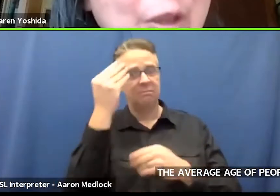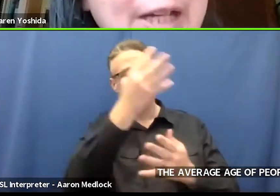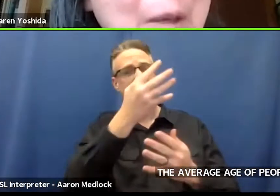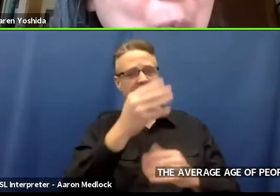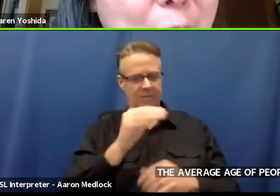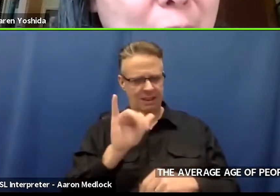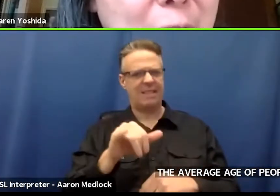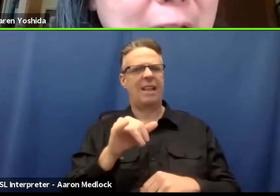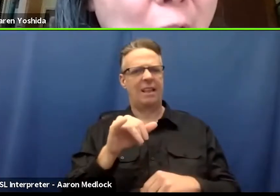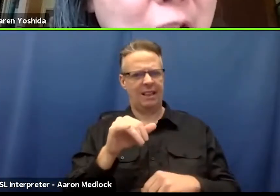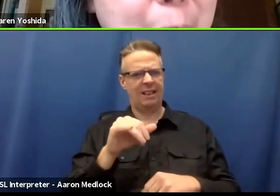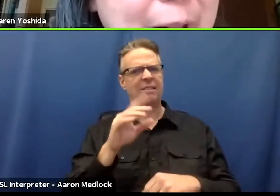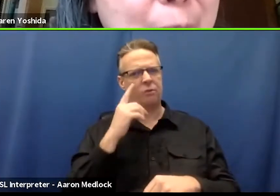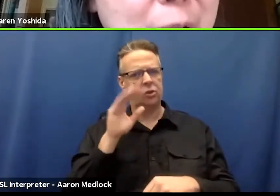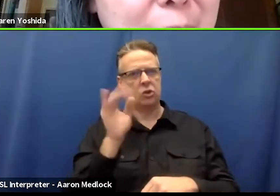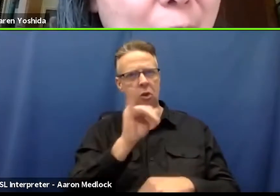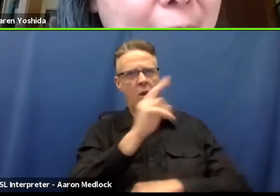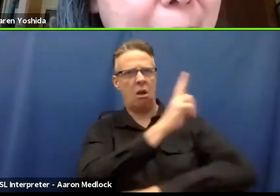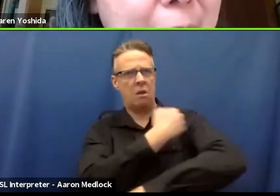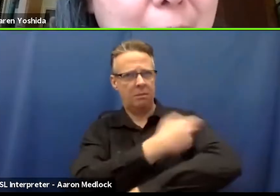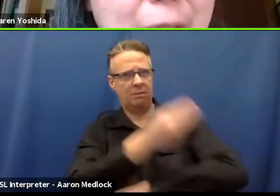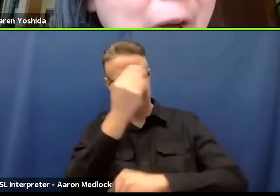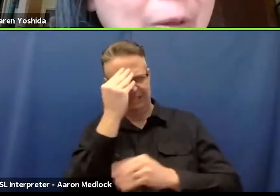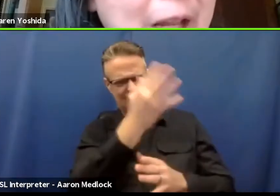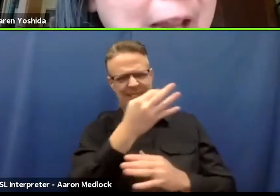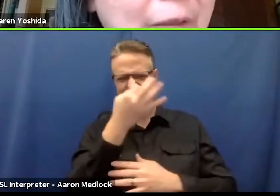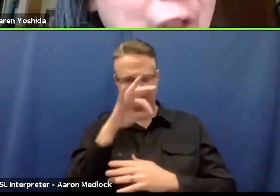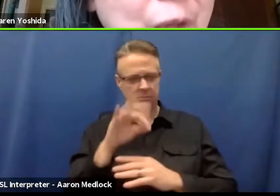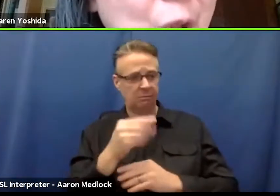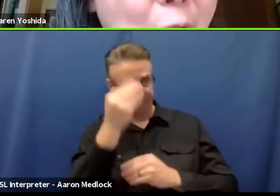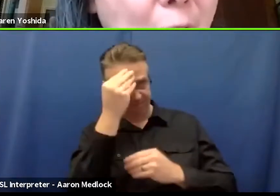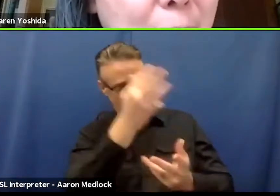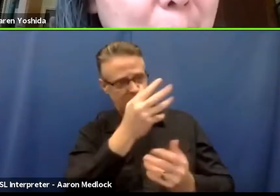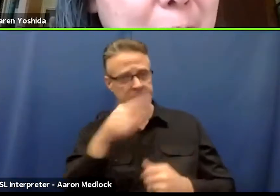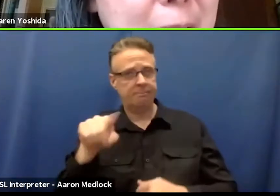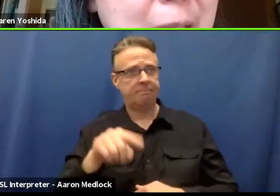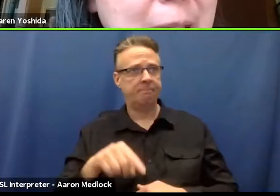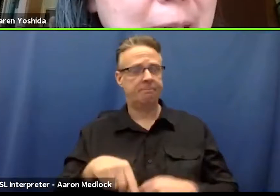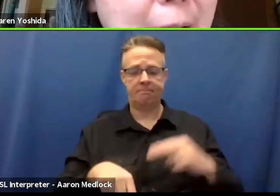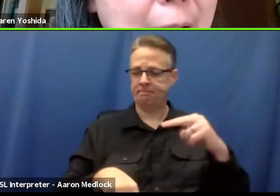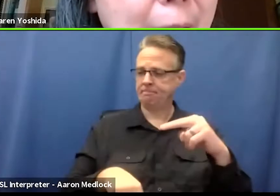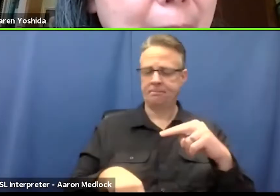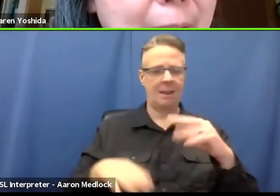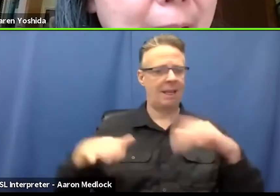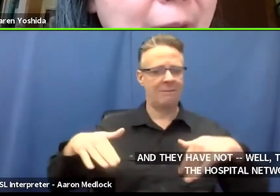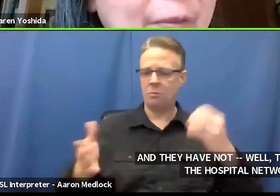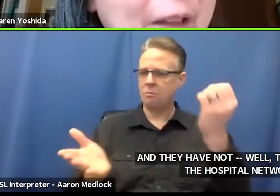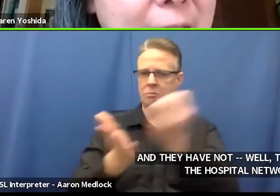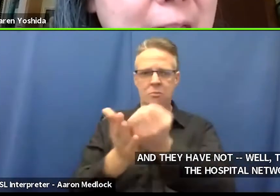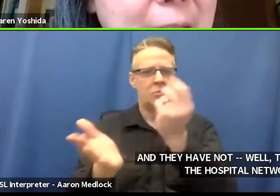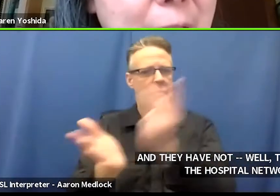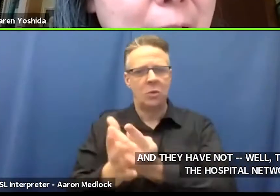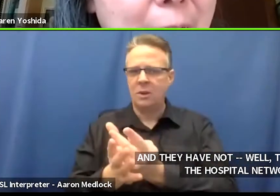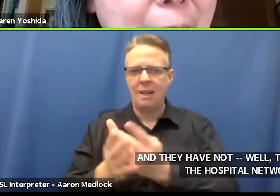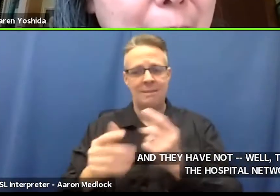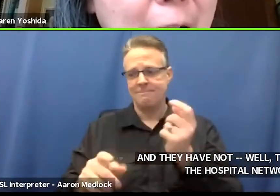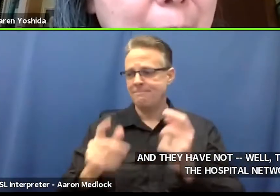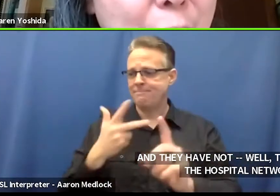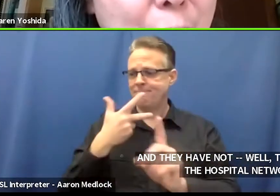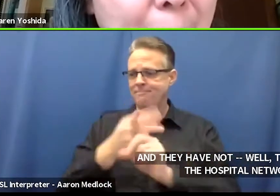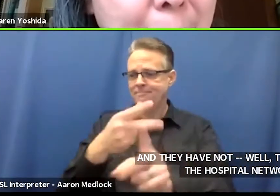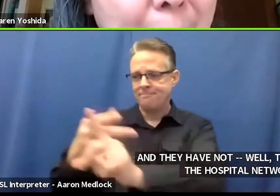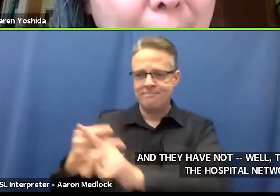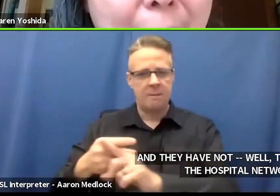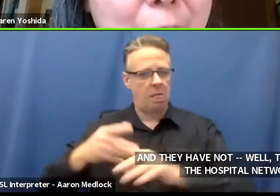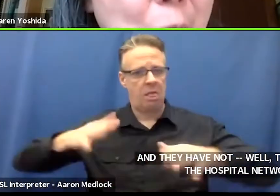Health, to the network, the hospital network near them, they have still not been have vaccines